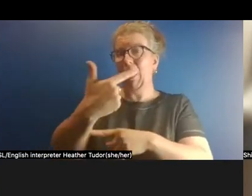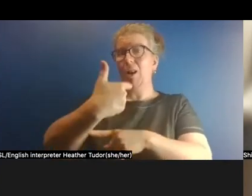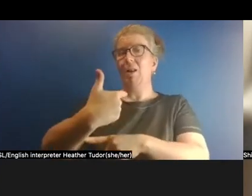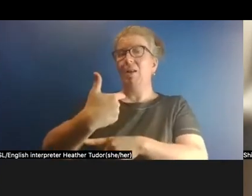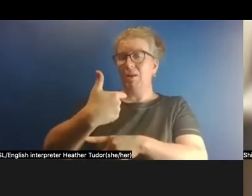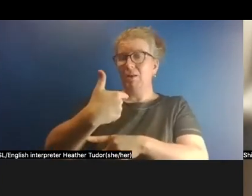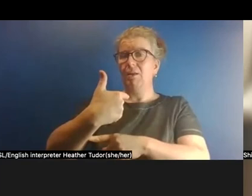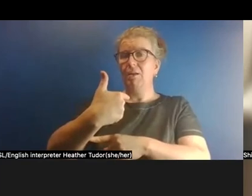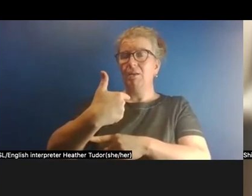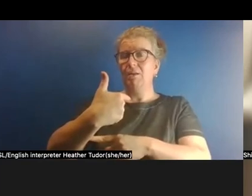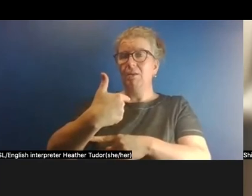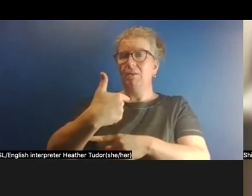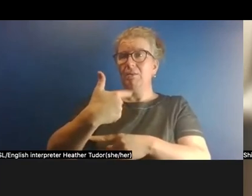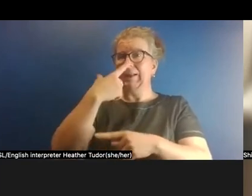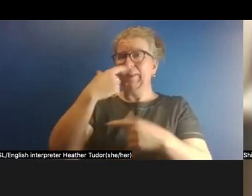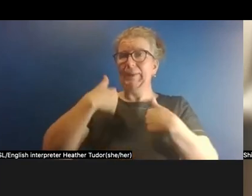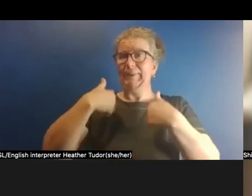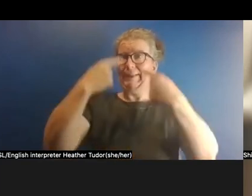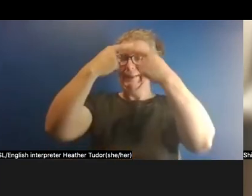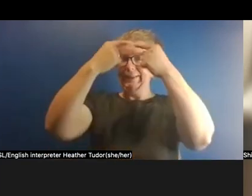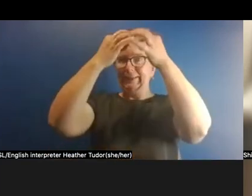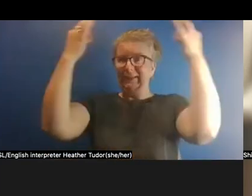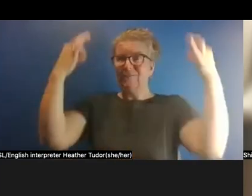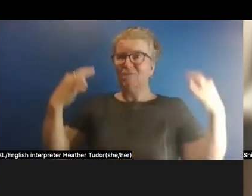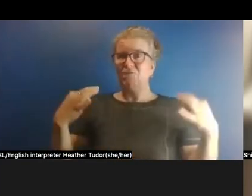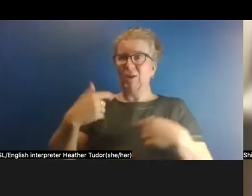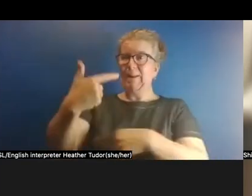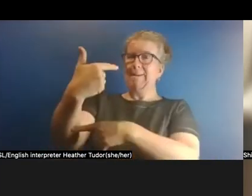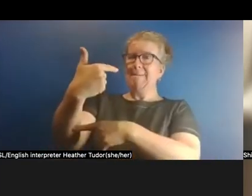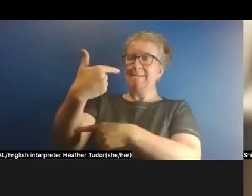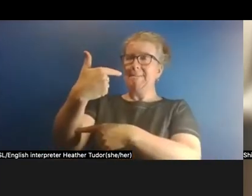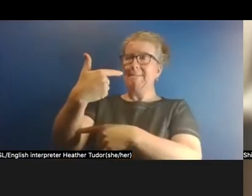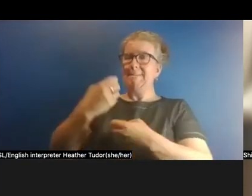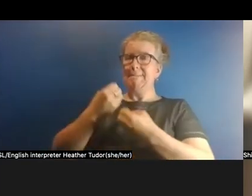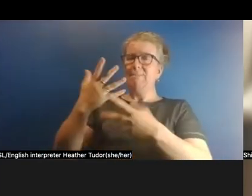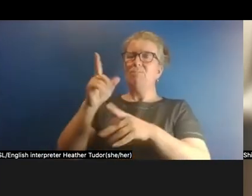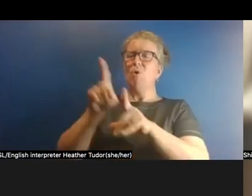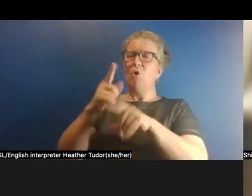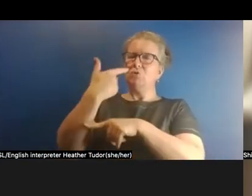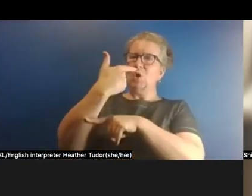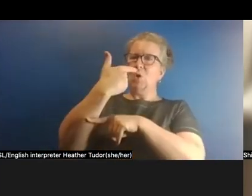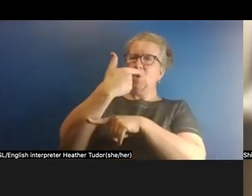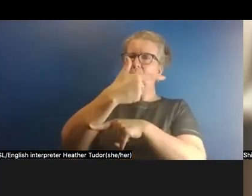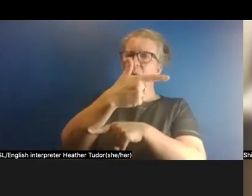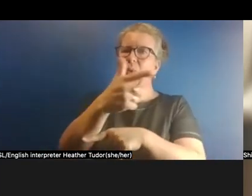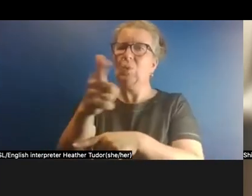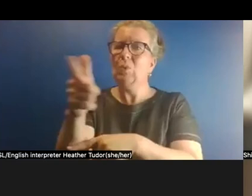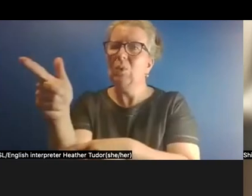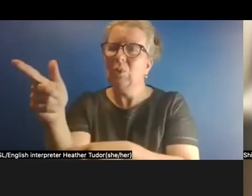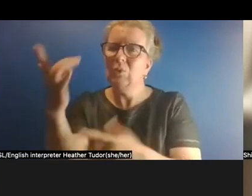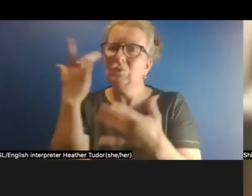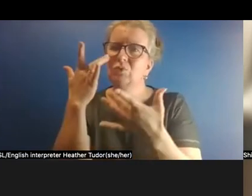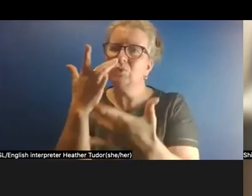it can frame you yourself, and then also outside. So it's this idea of zoom in and zoom out,